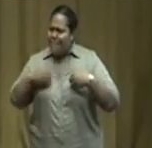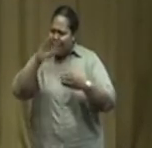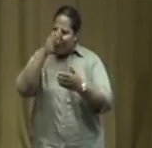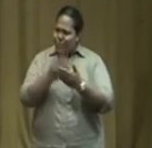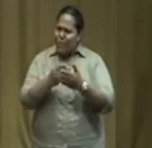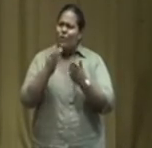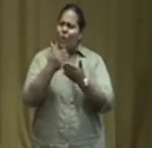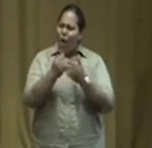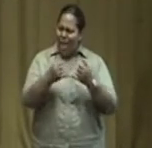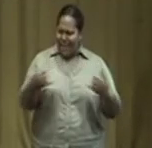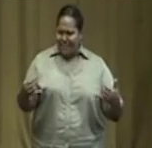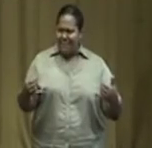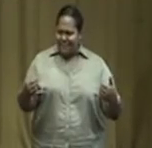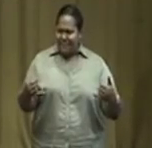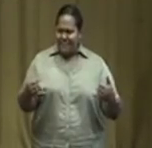through online?